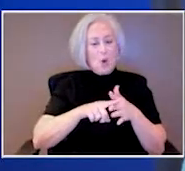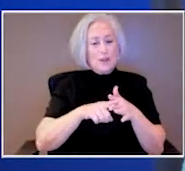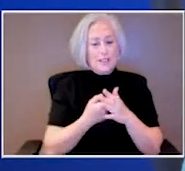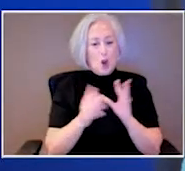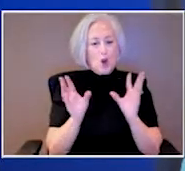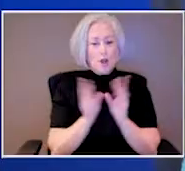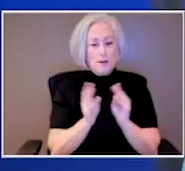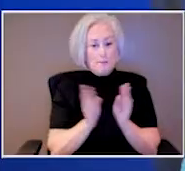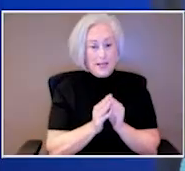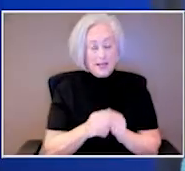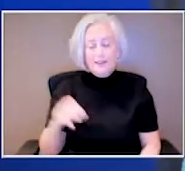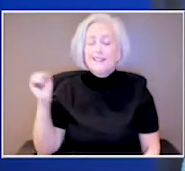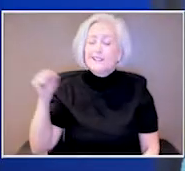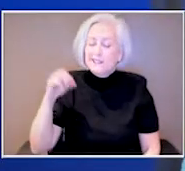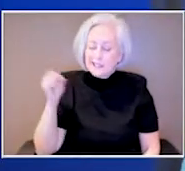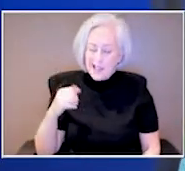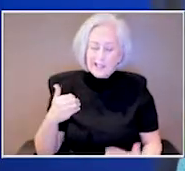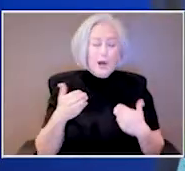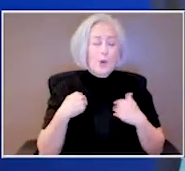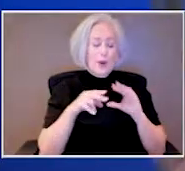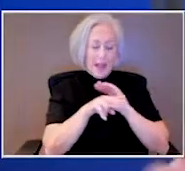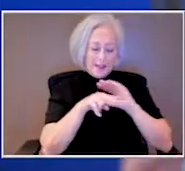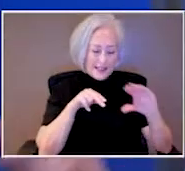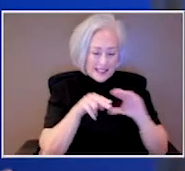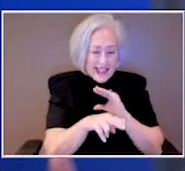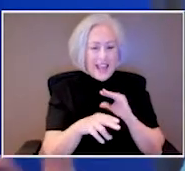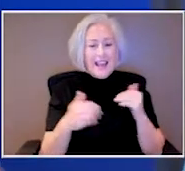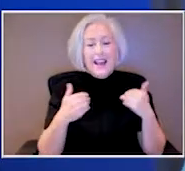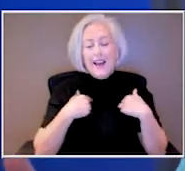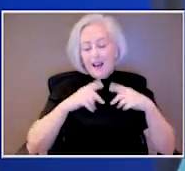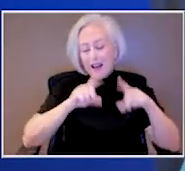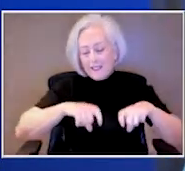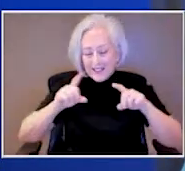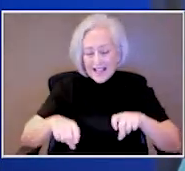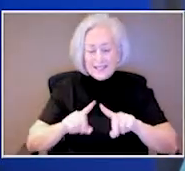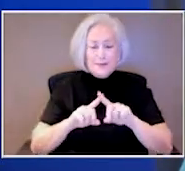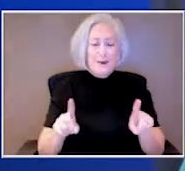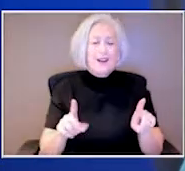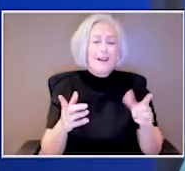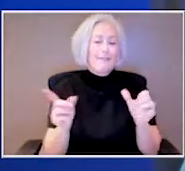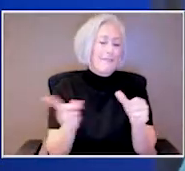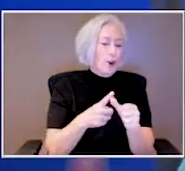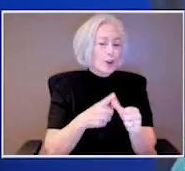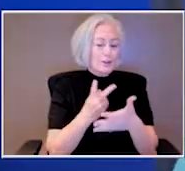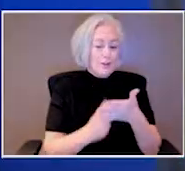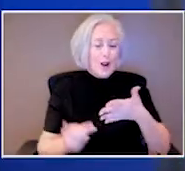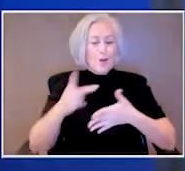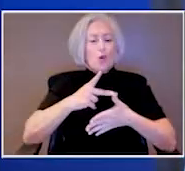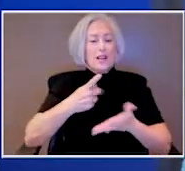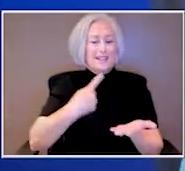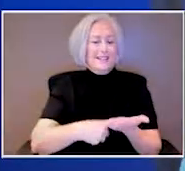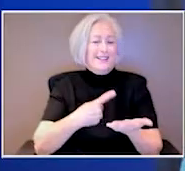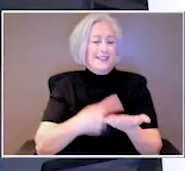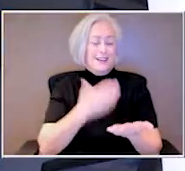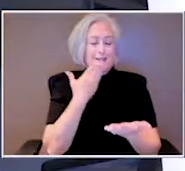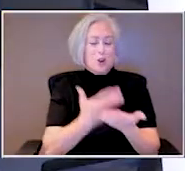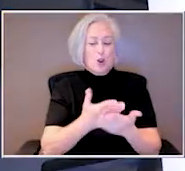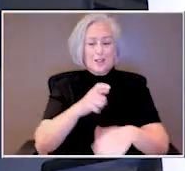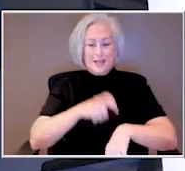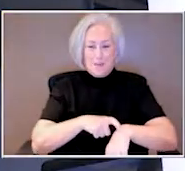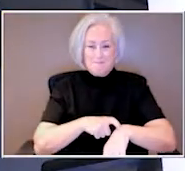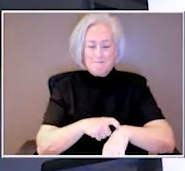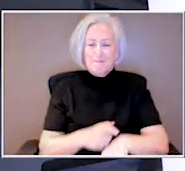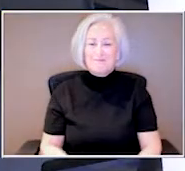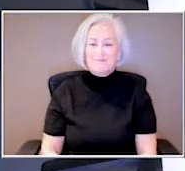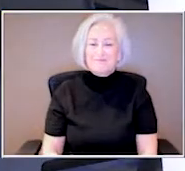have had, but we're going to talk about good times, and then we'll deal, if we have to deal with the other part. Now, I do have to